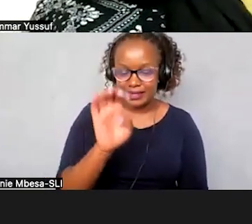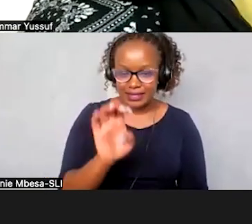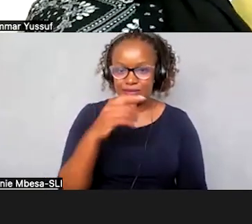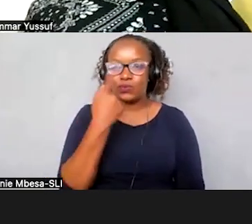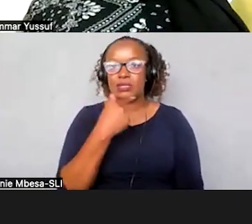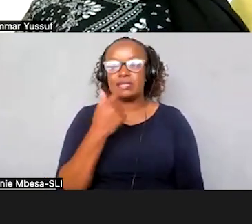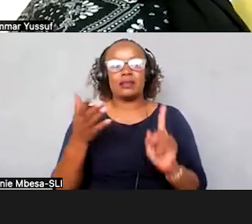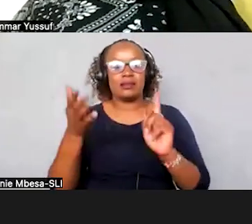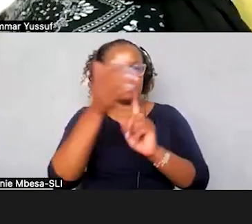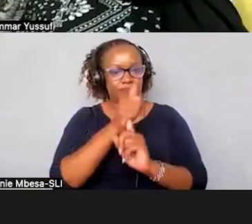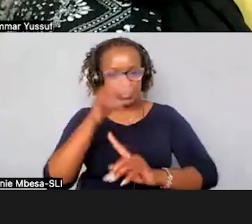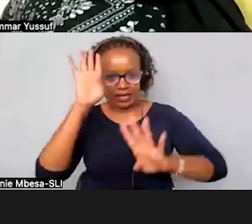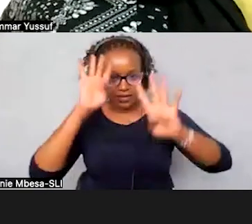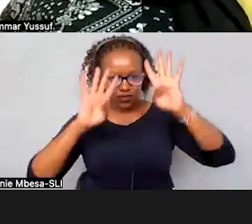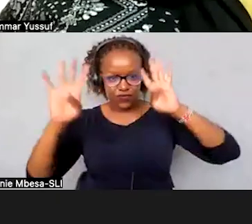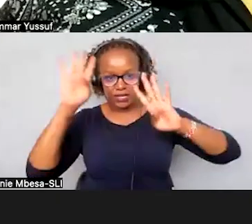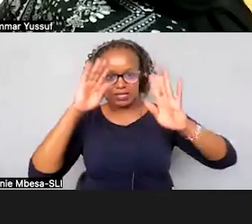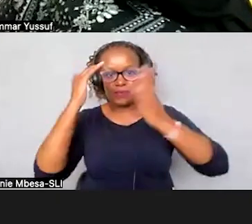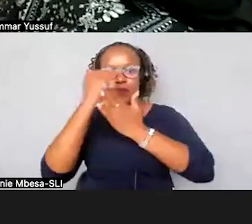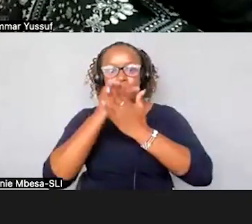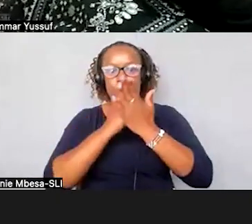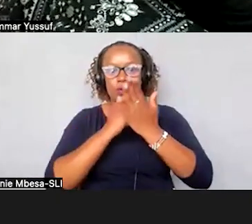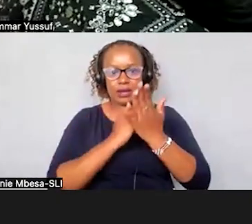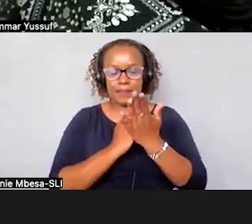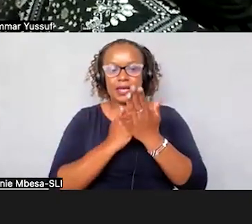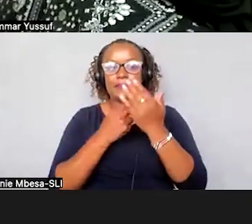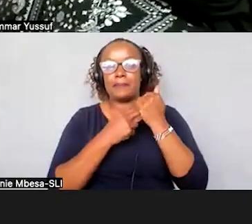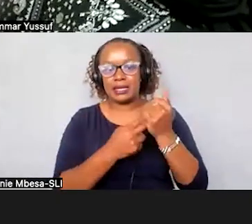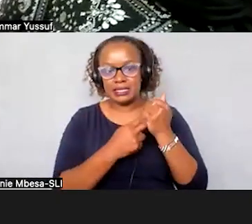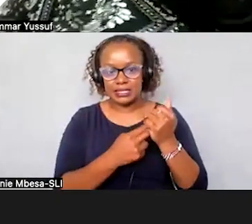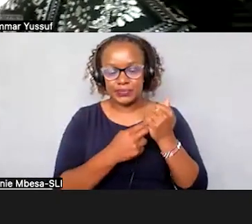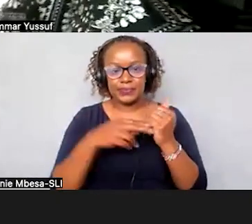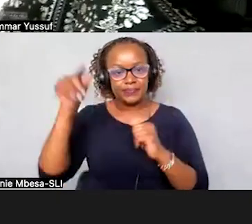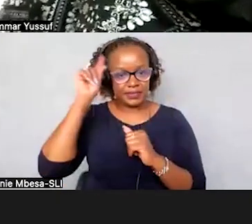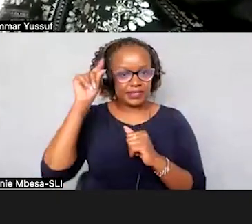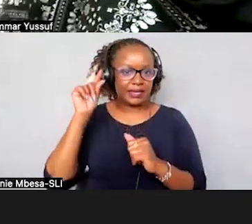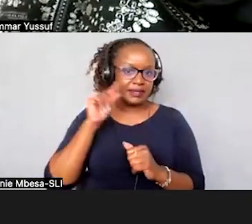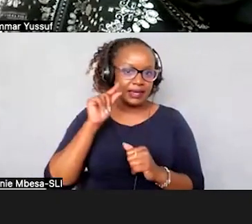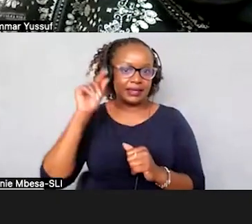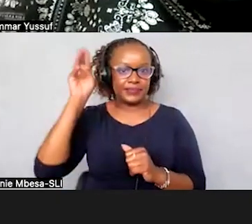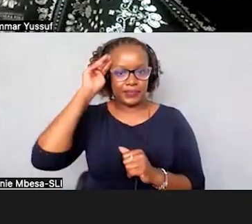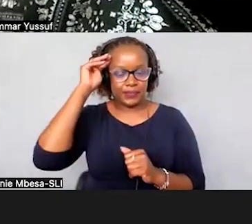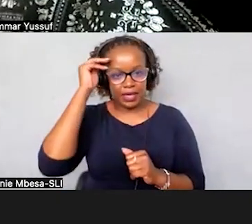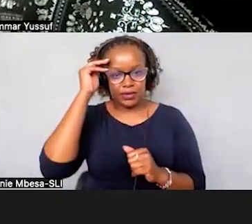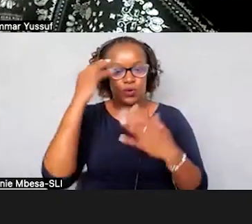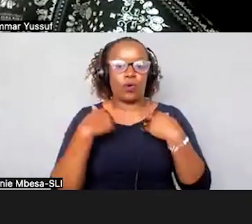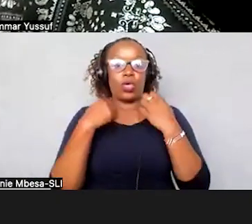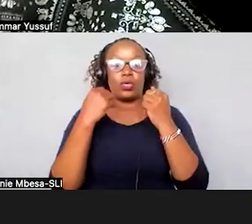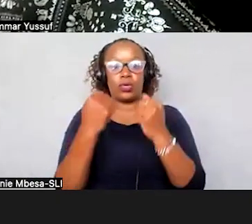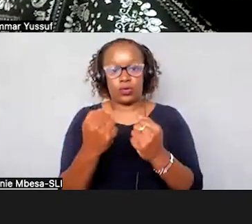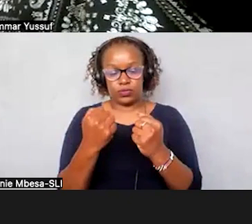and innovative program management, partnerships, gender and mental health specialist with over 15 years